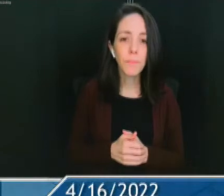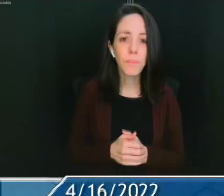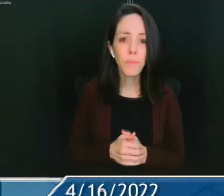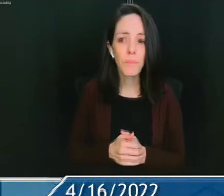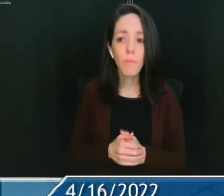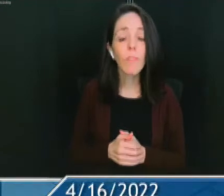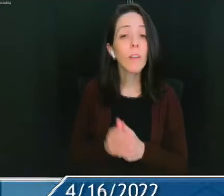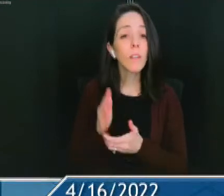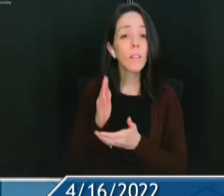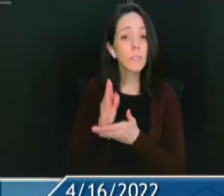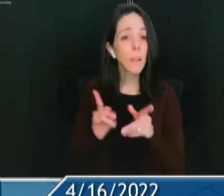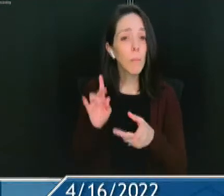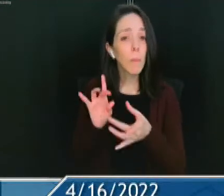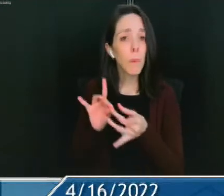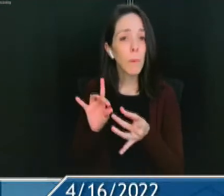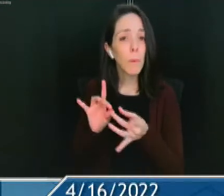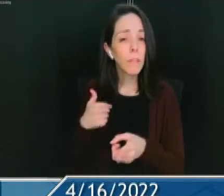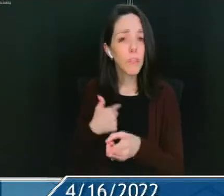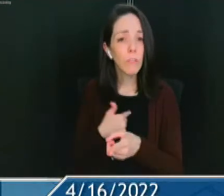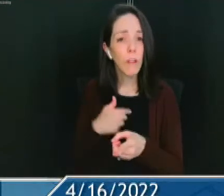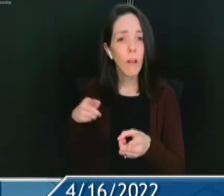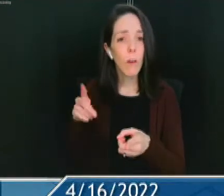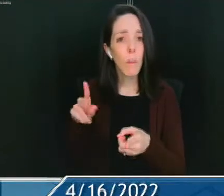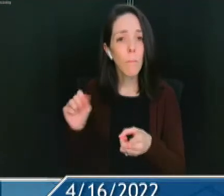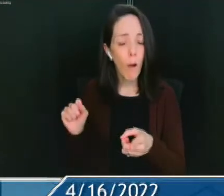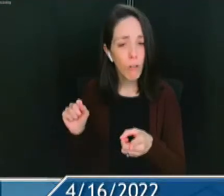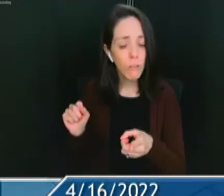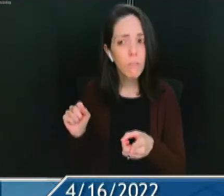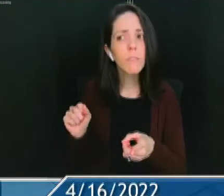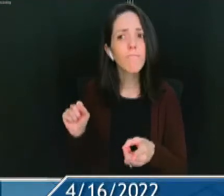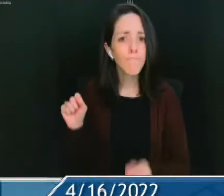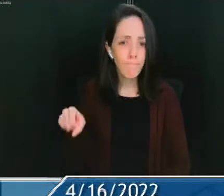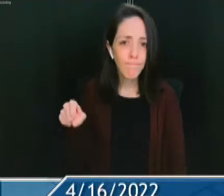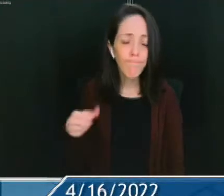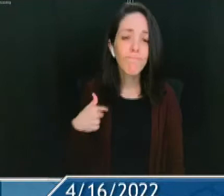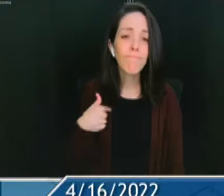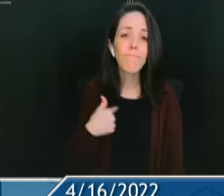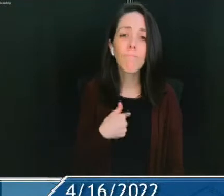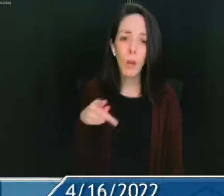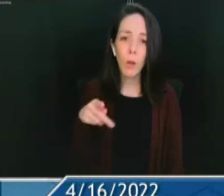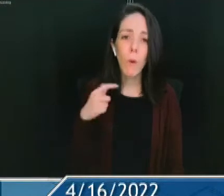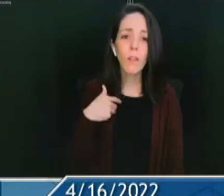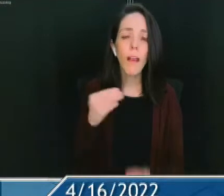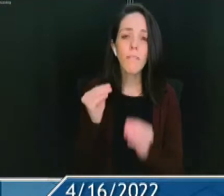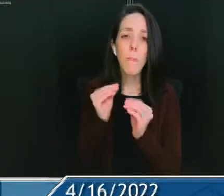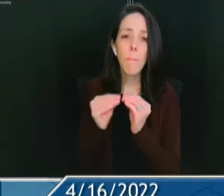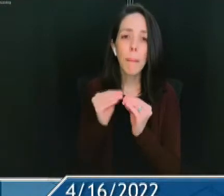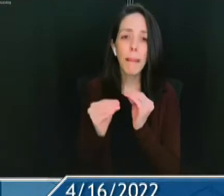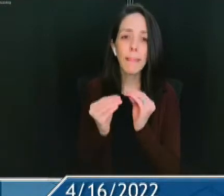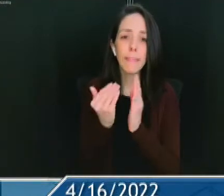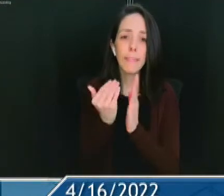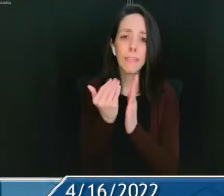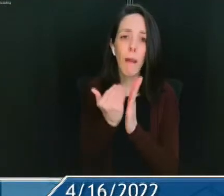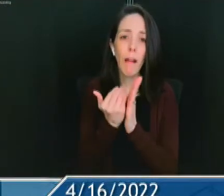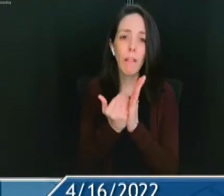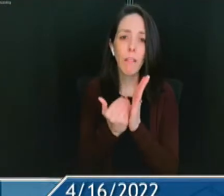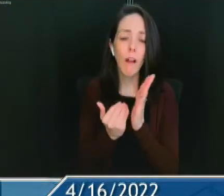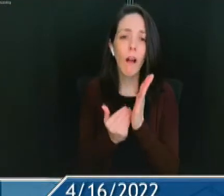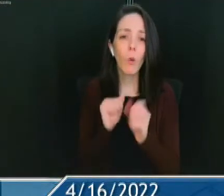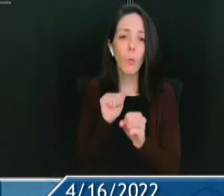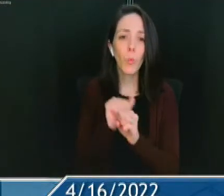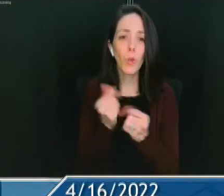parks. Our parks have a maintenance backlog, but just like parks, PBOT has a